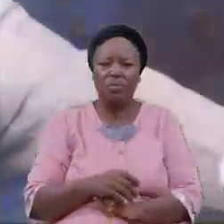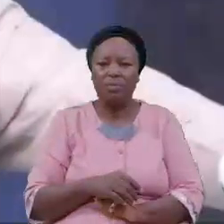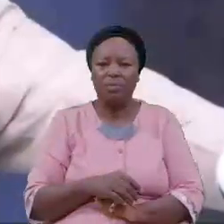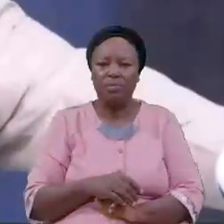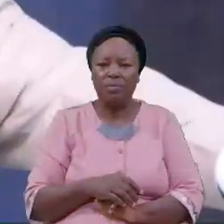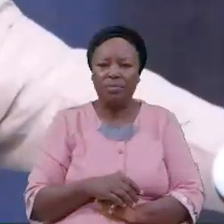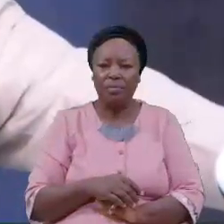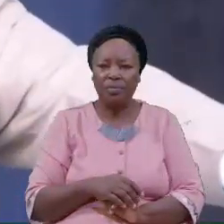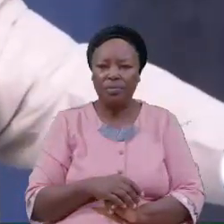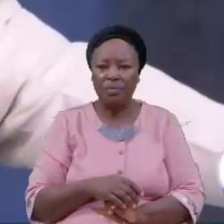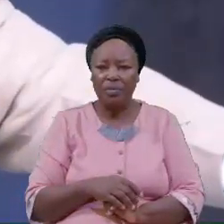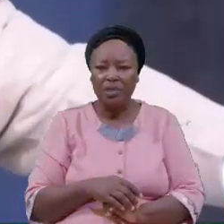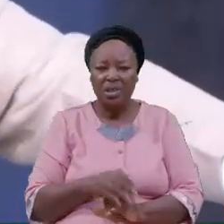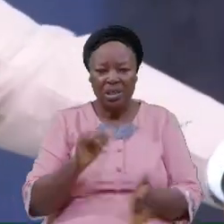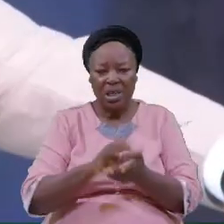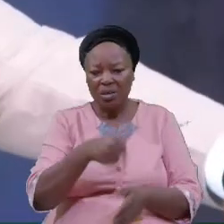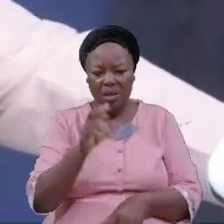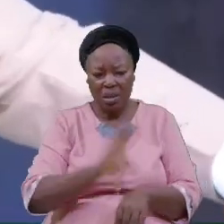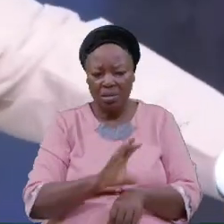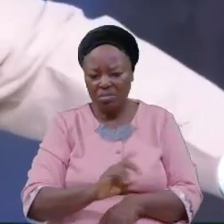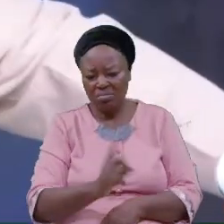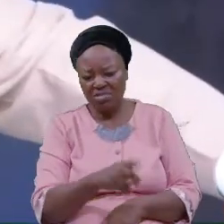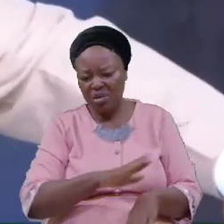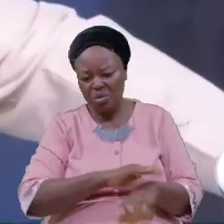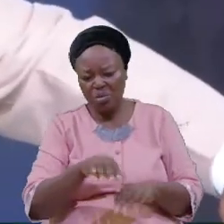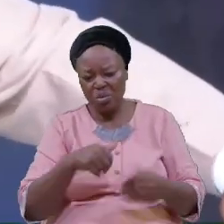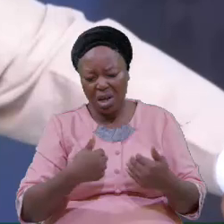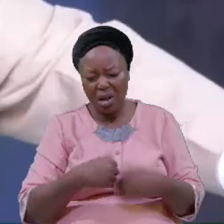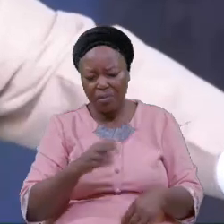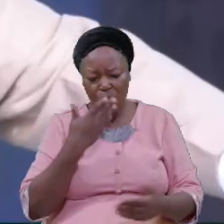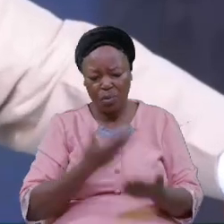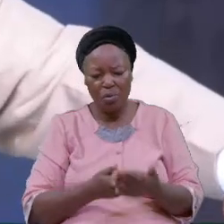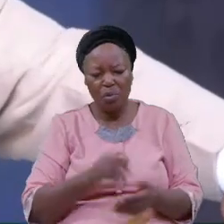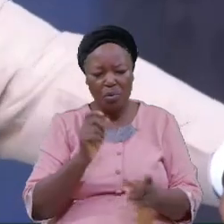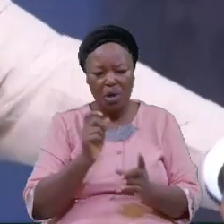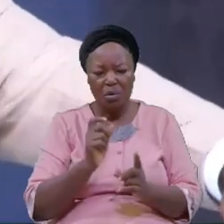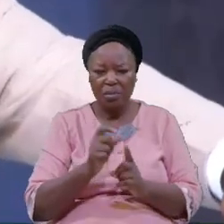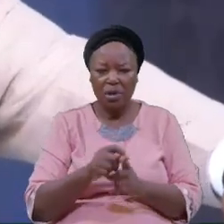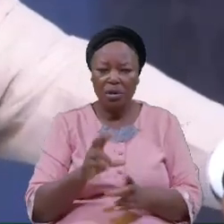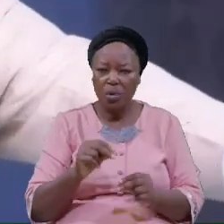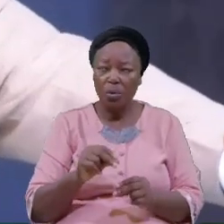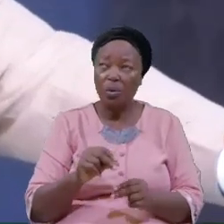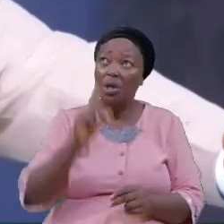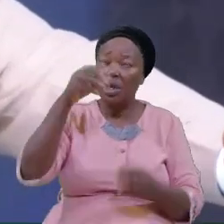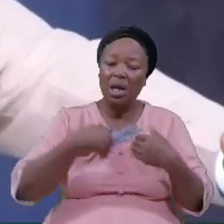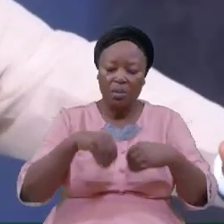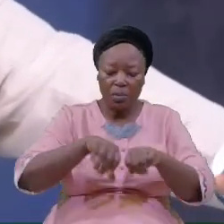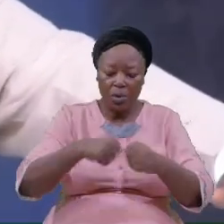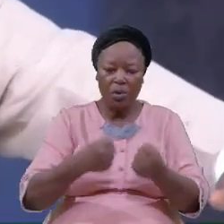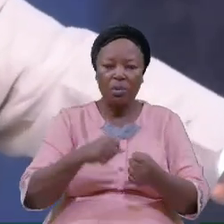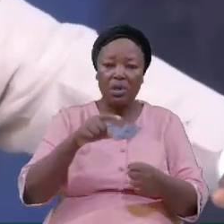That other church? No. He has broken down the middle wall of partition. Help them if they need